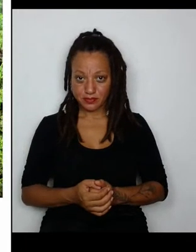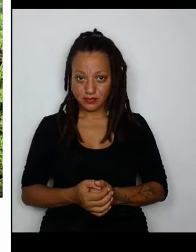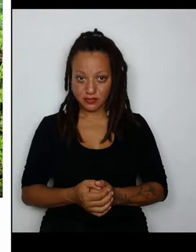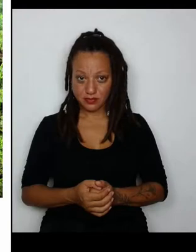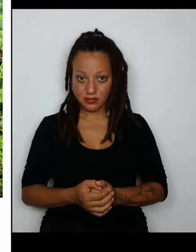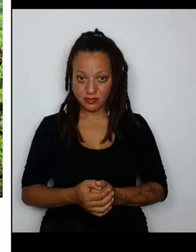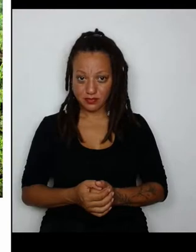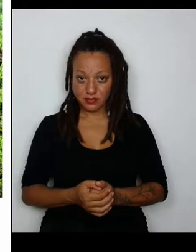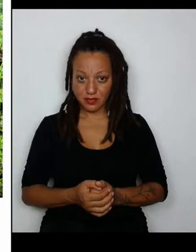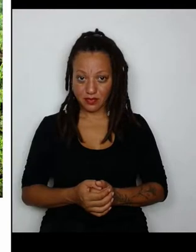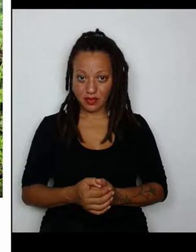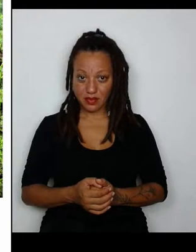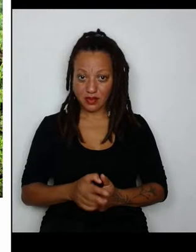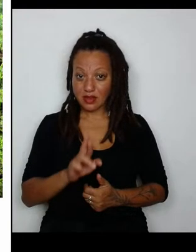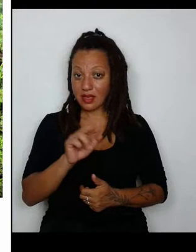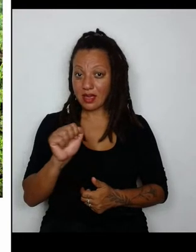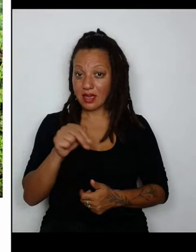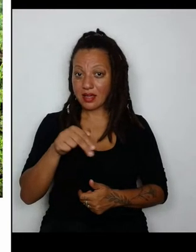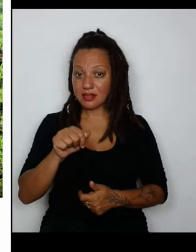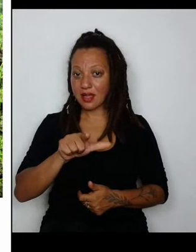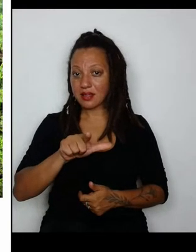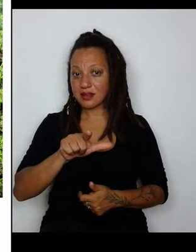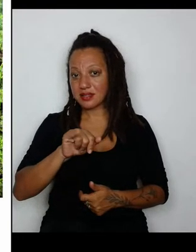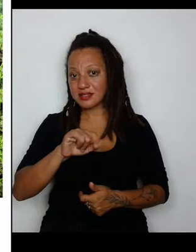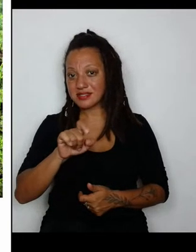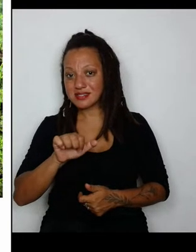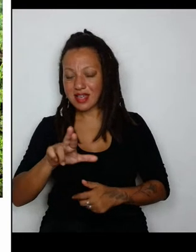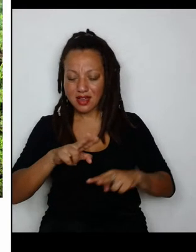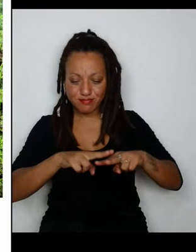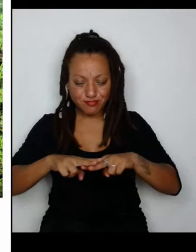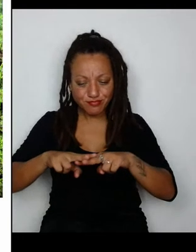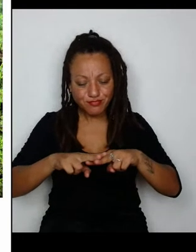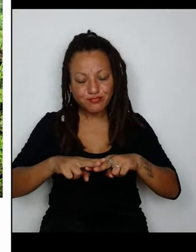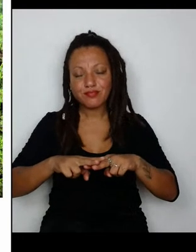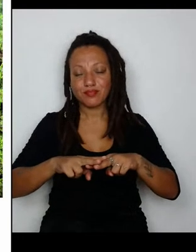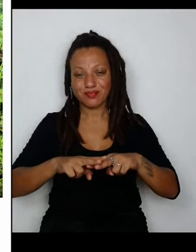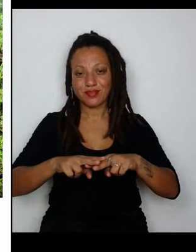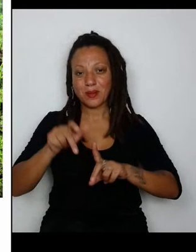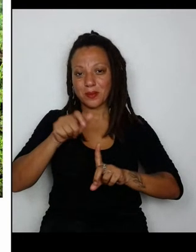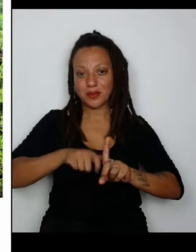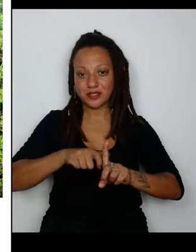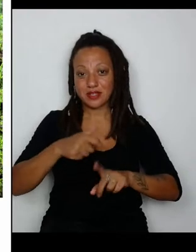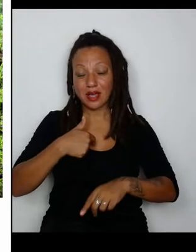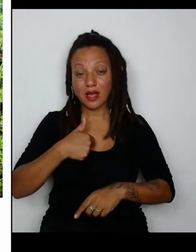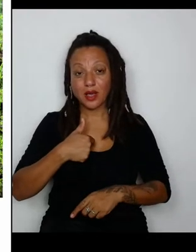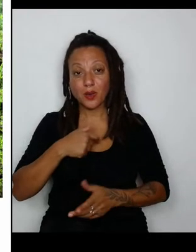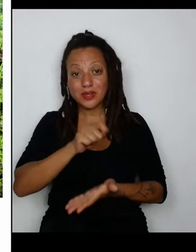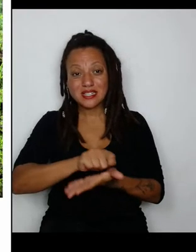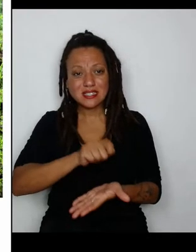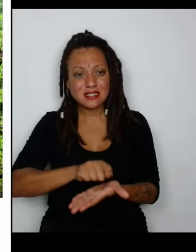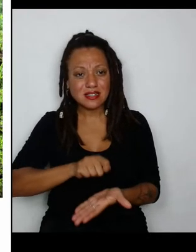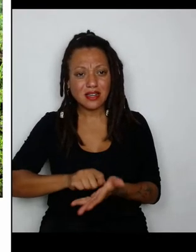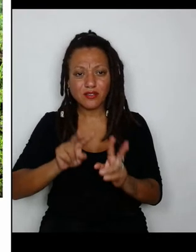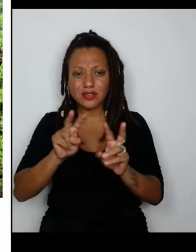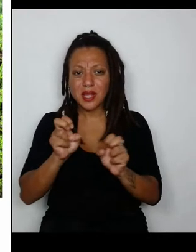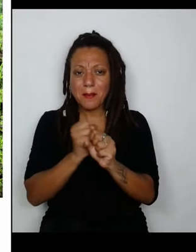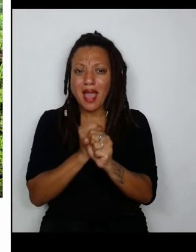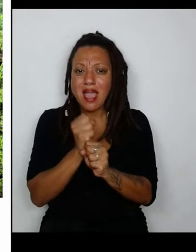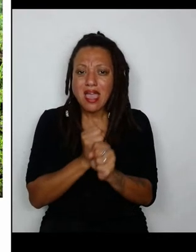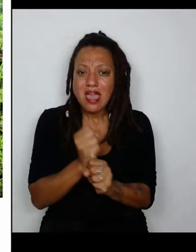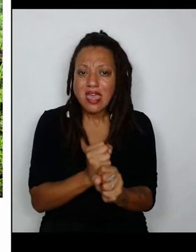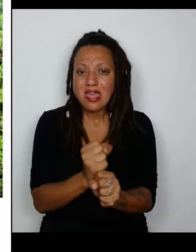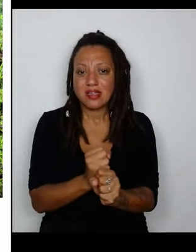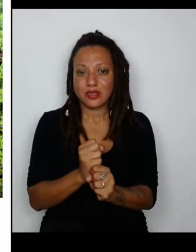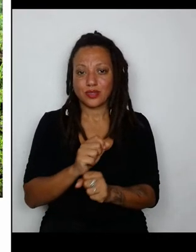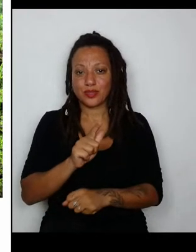i am haunted by paul gauguin i have written about him for many years i have gone to his grave i have visited his